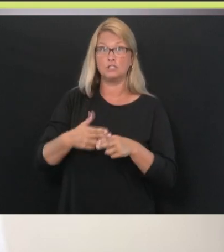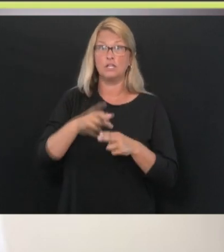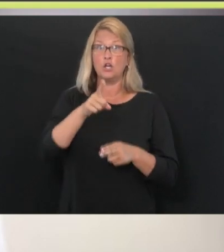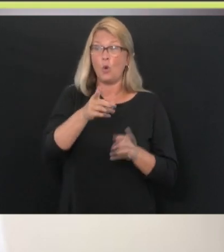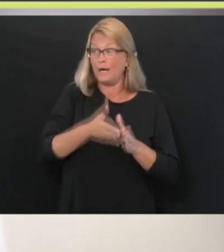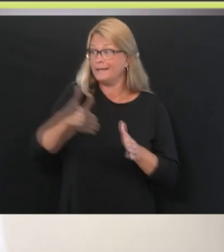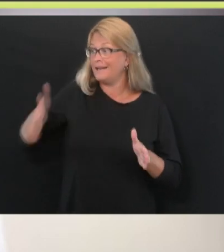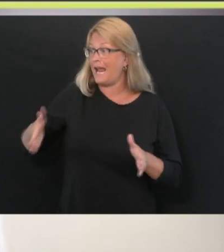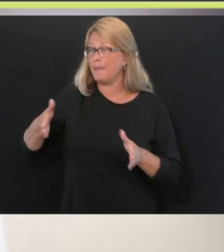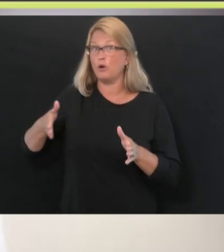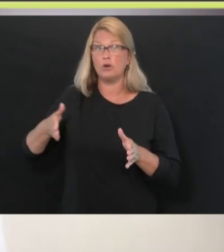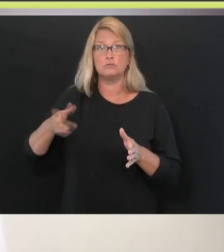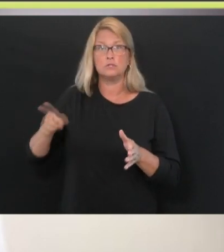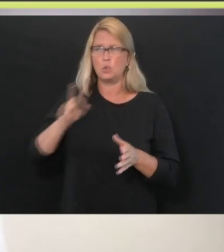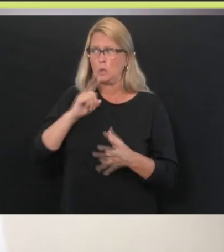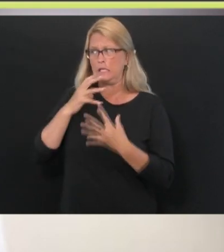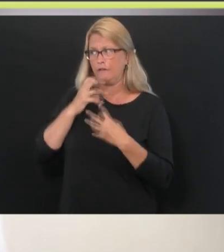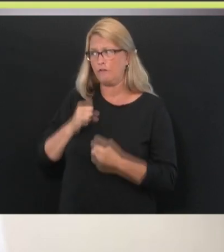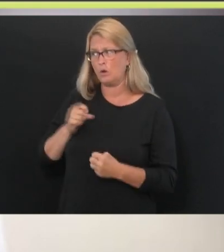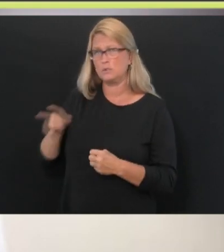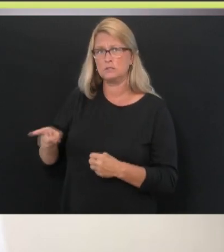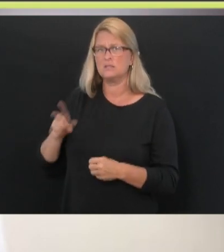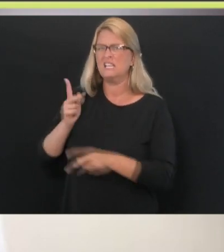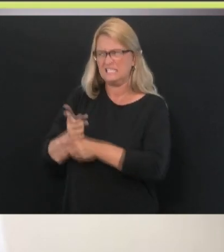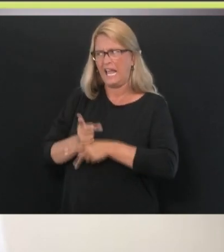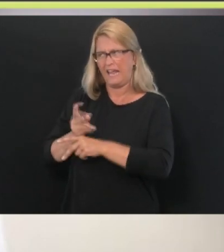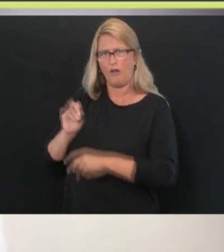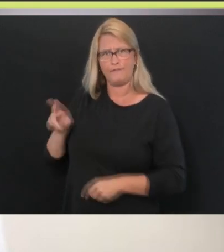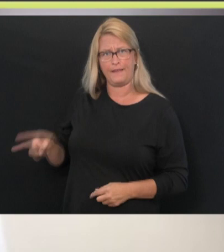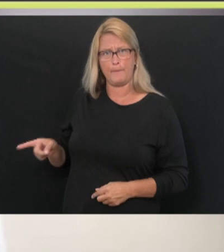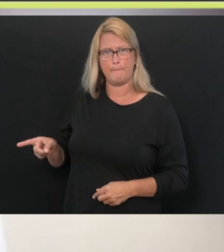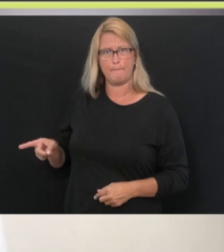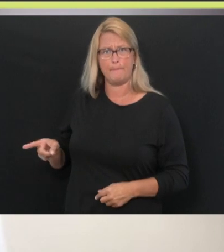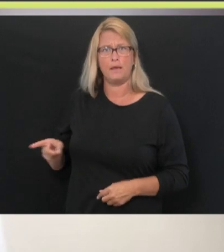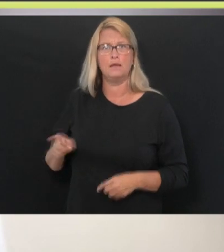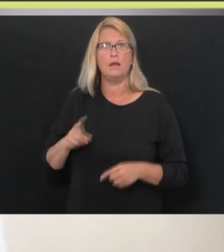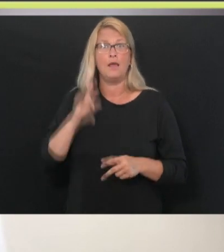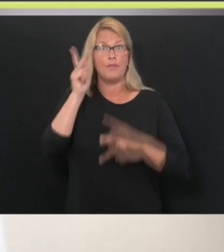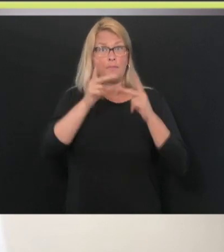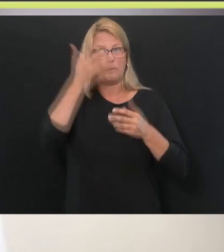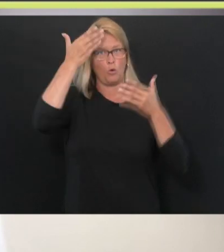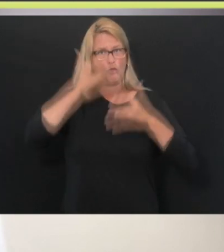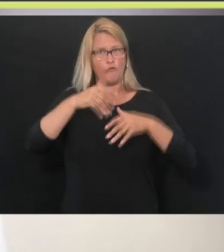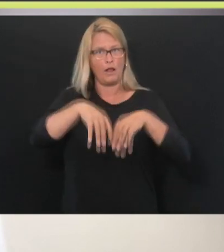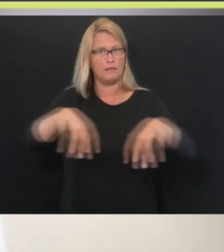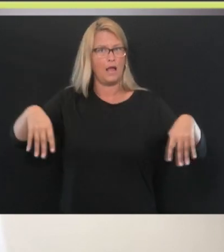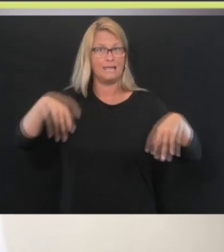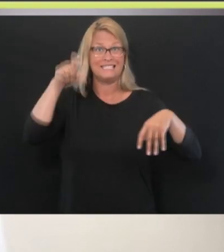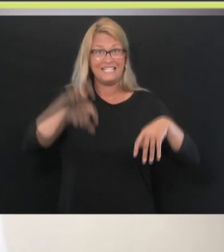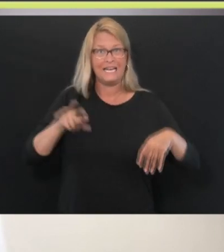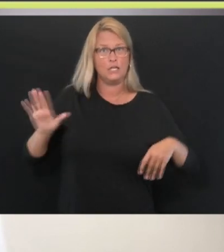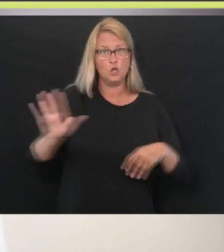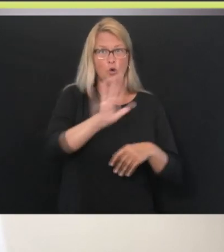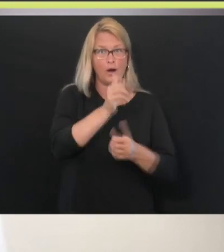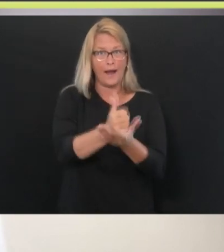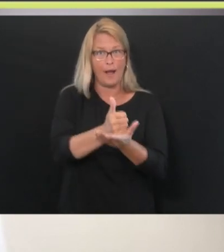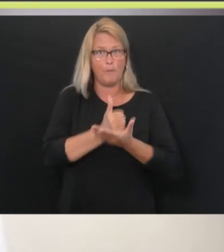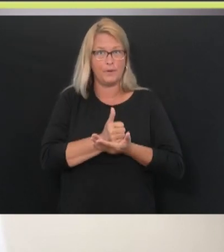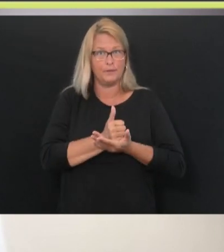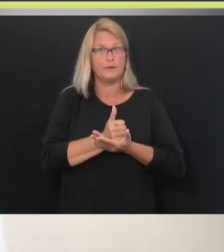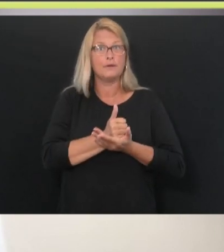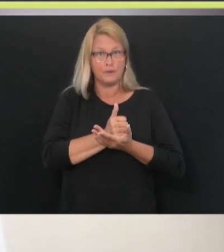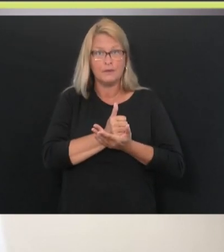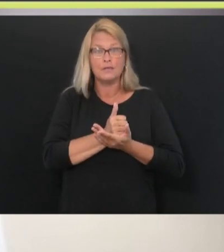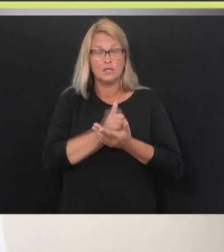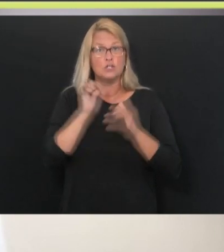neighbor, work to support them and take care of them. Those of us on the front line of this need your assistance, West Virginia,